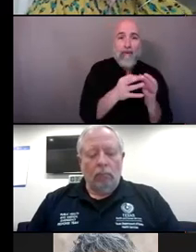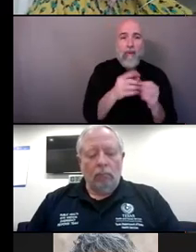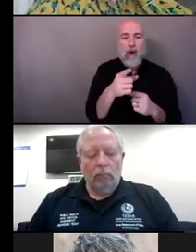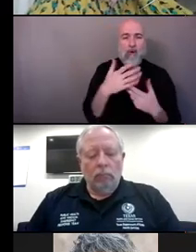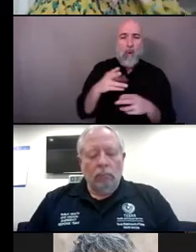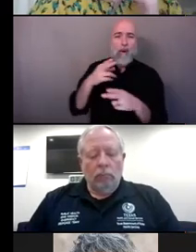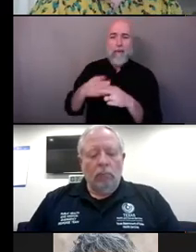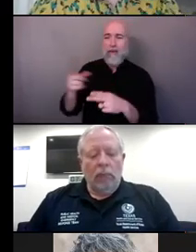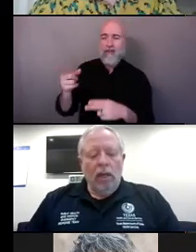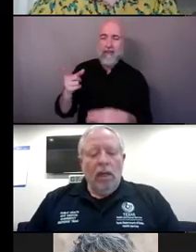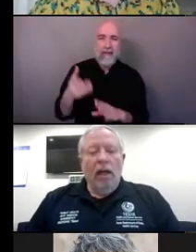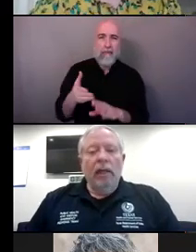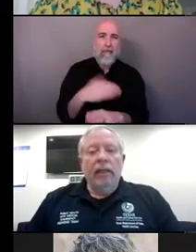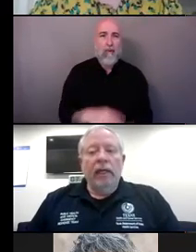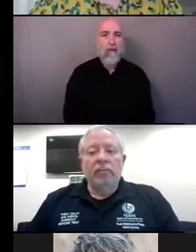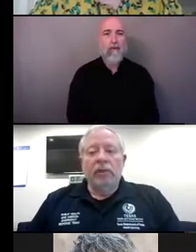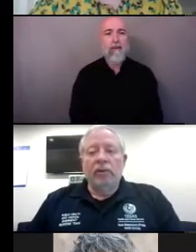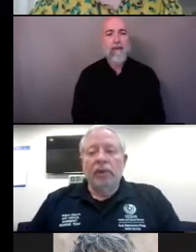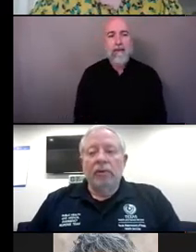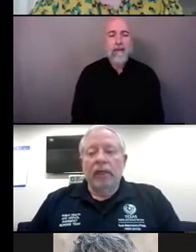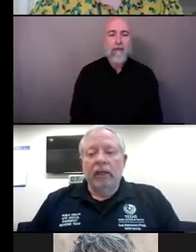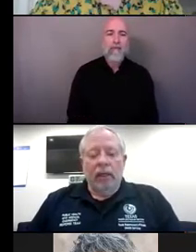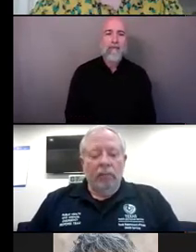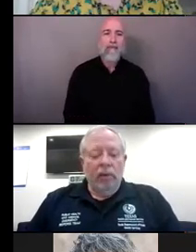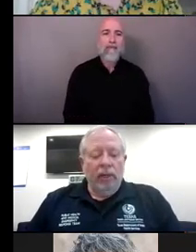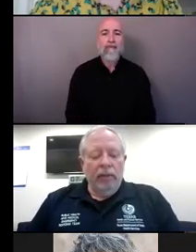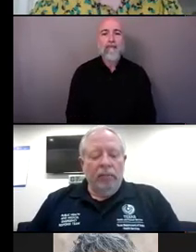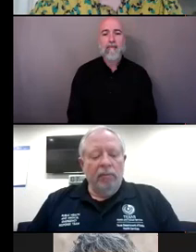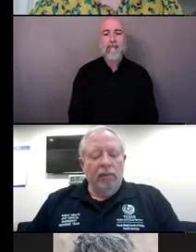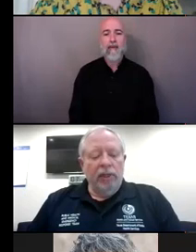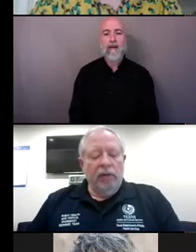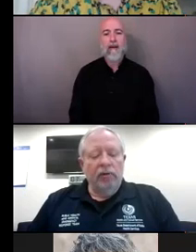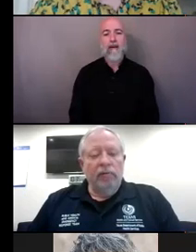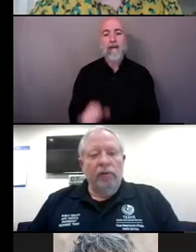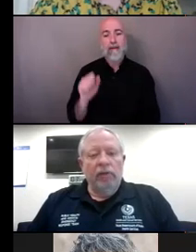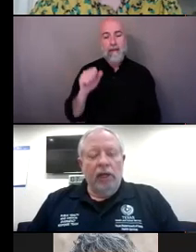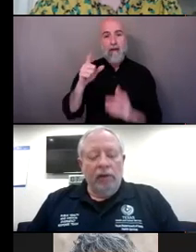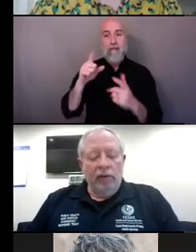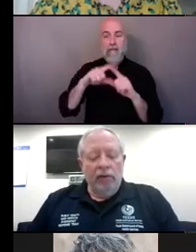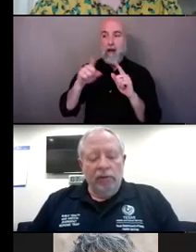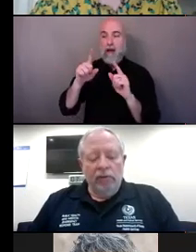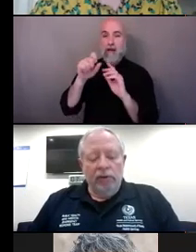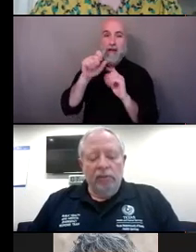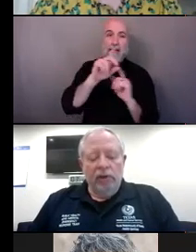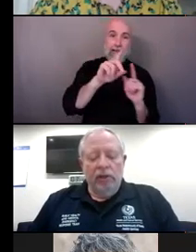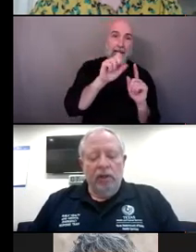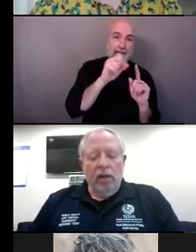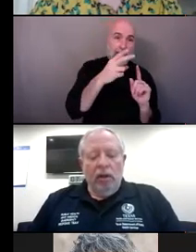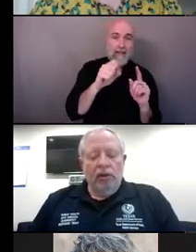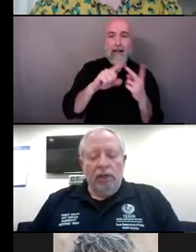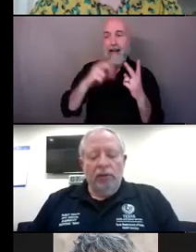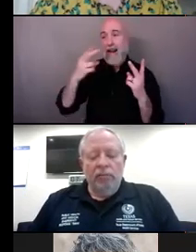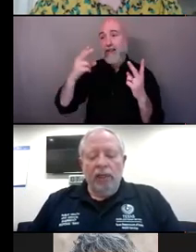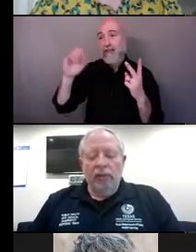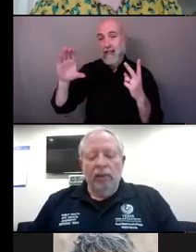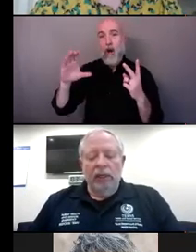bit already. Yes, but to reiterate, the Department of State Health Services and the Health and Human Service Commission